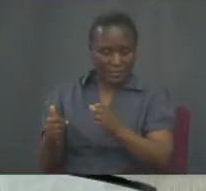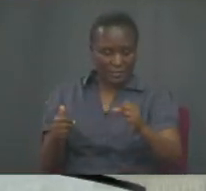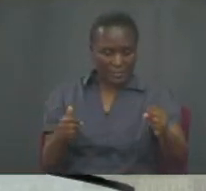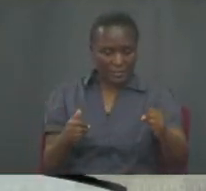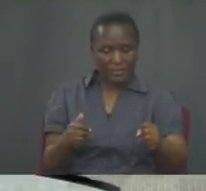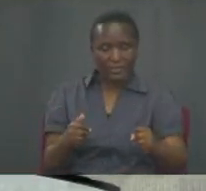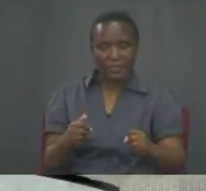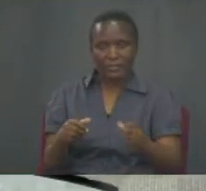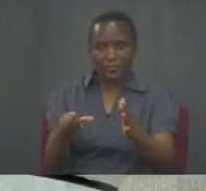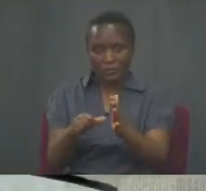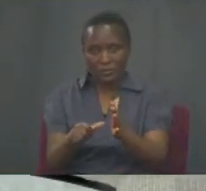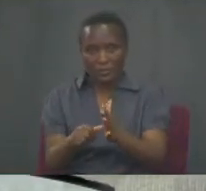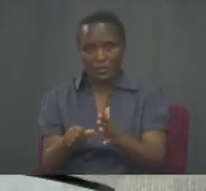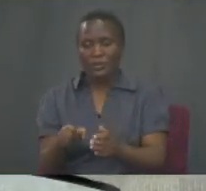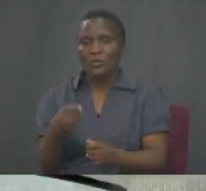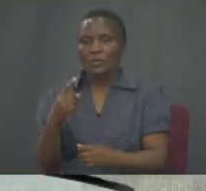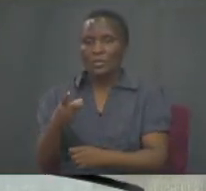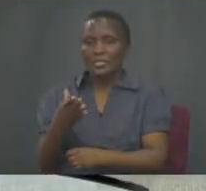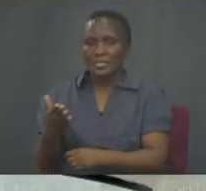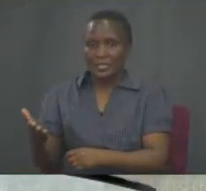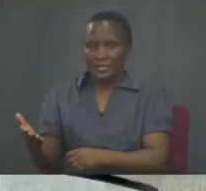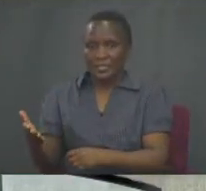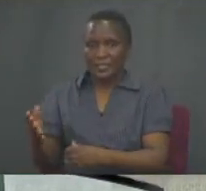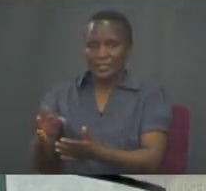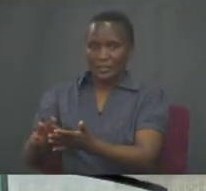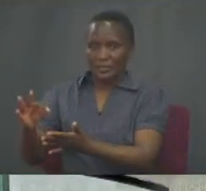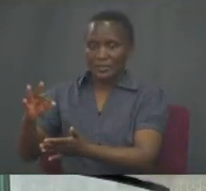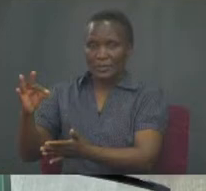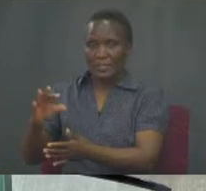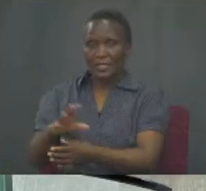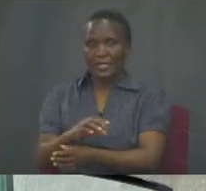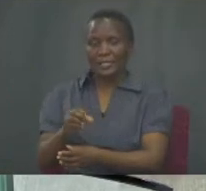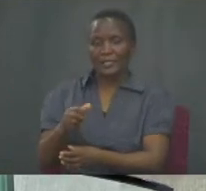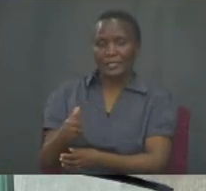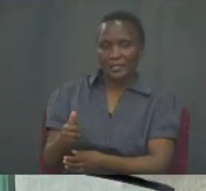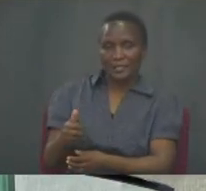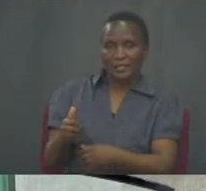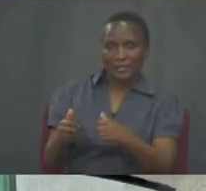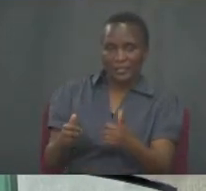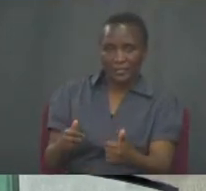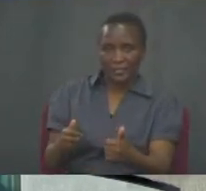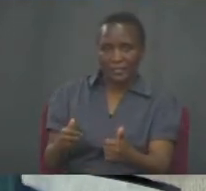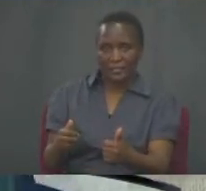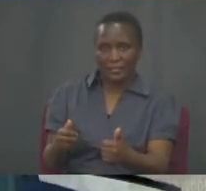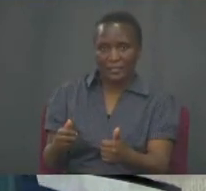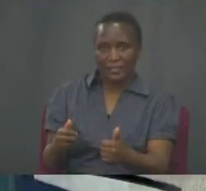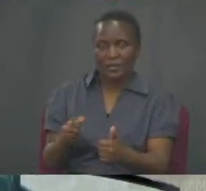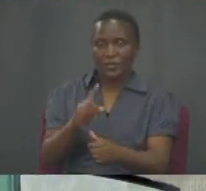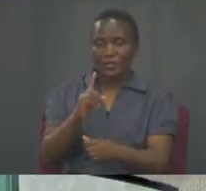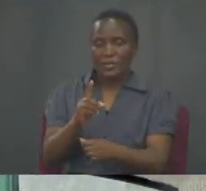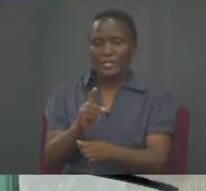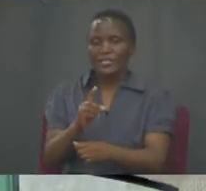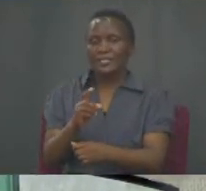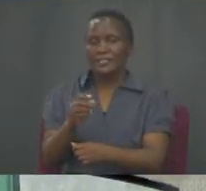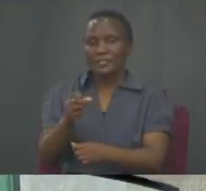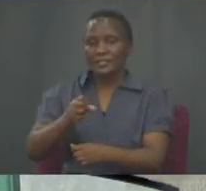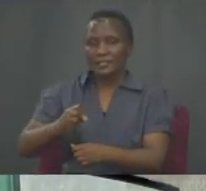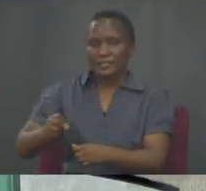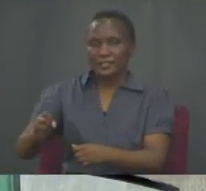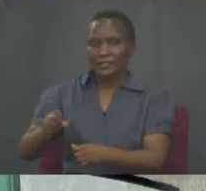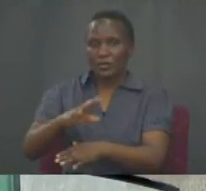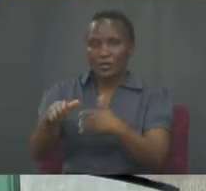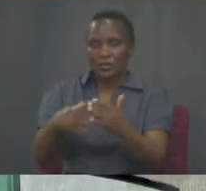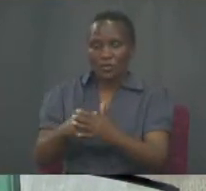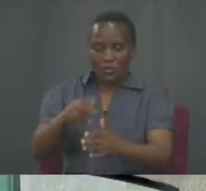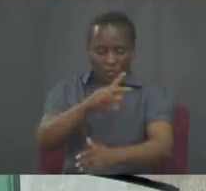power. And on the other side, there were finite mortal beings. On one side was omnipotence, the all power